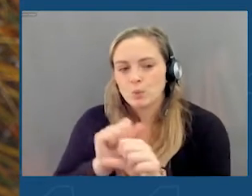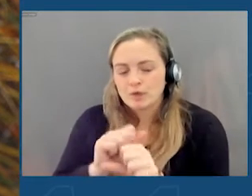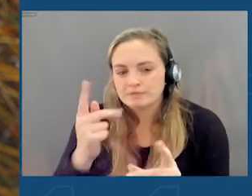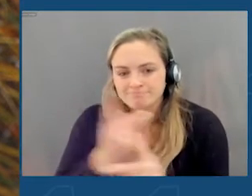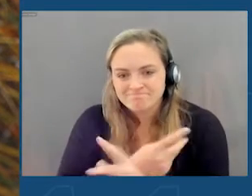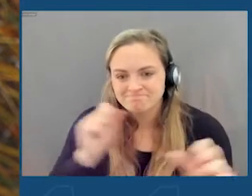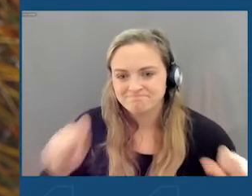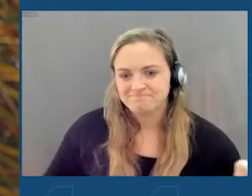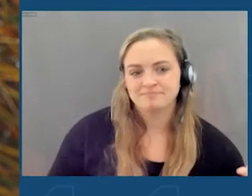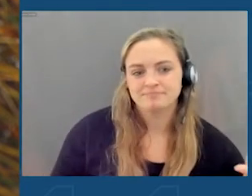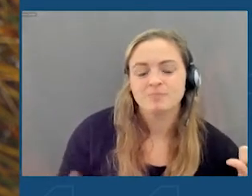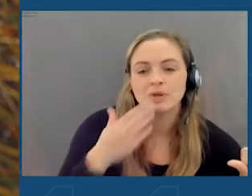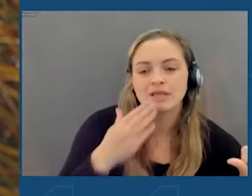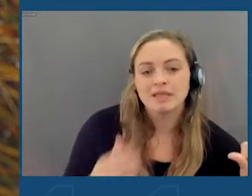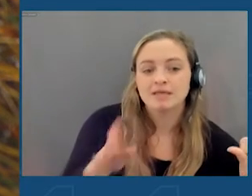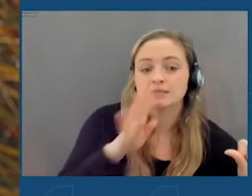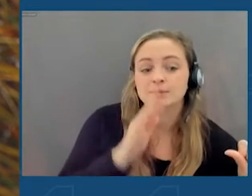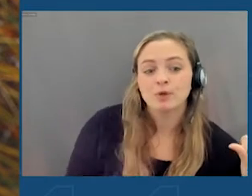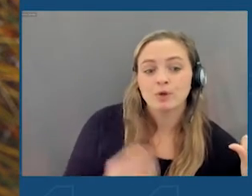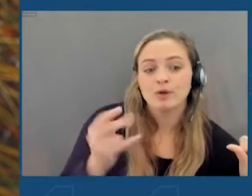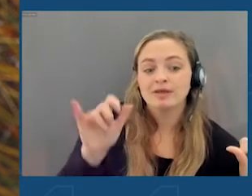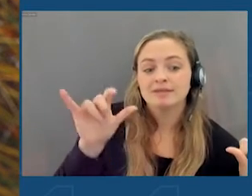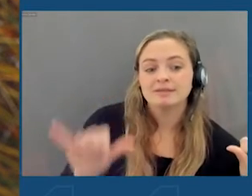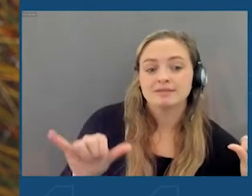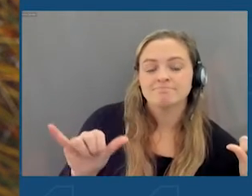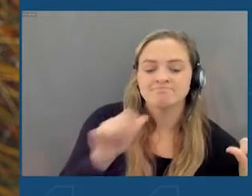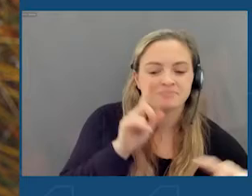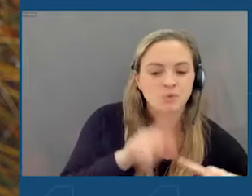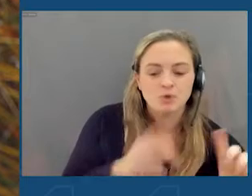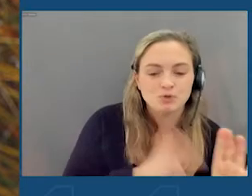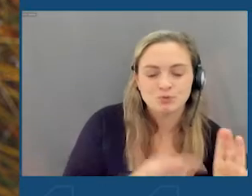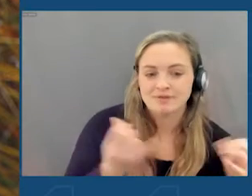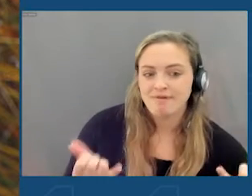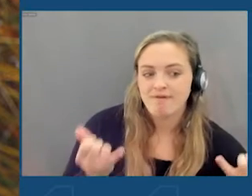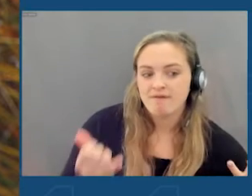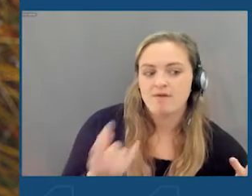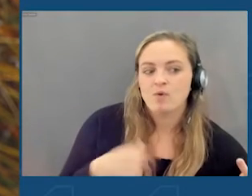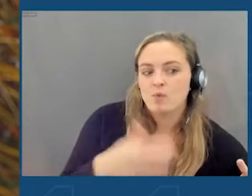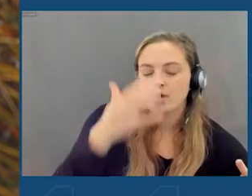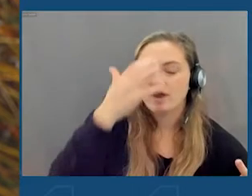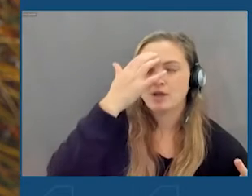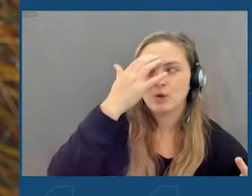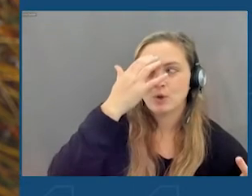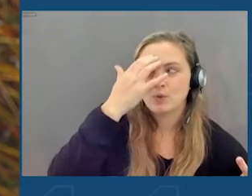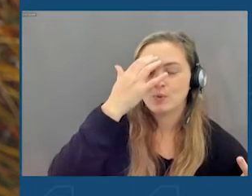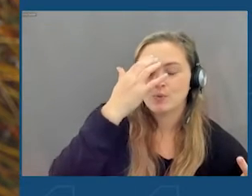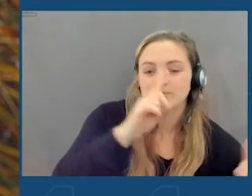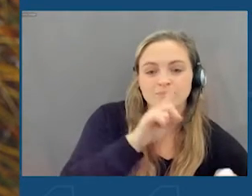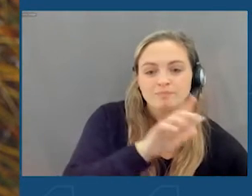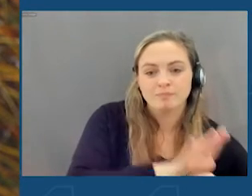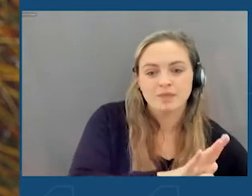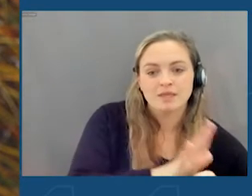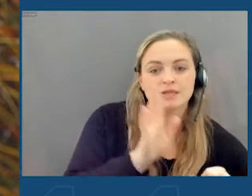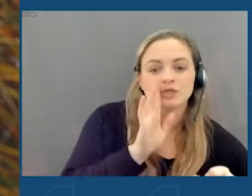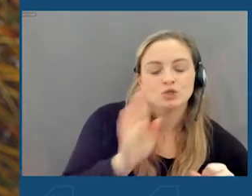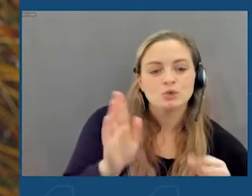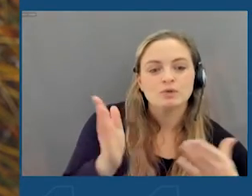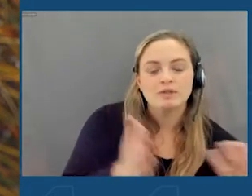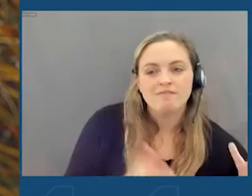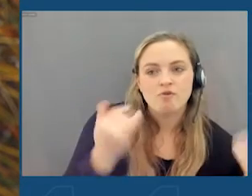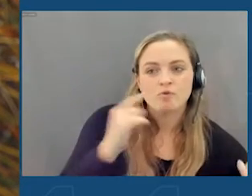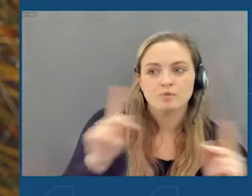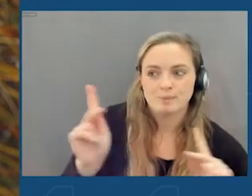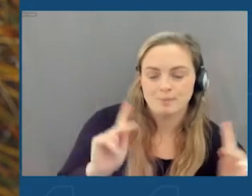And I also want to thank Speaker Hasty, who could not join us today, but who I know has remained committed to delivering hope for